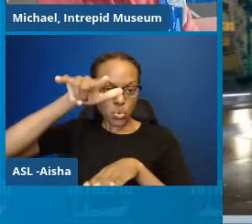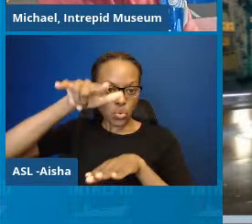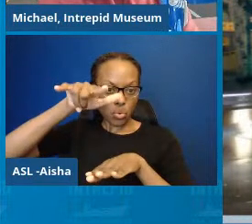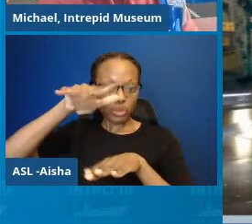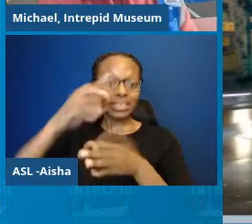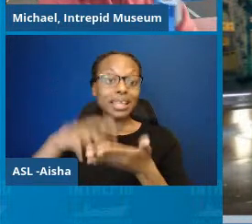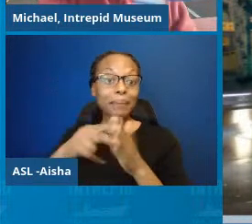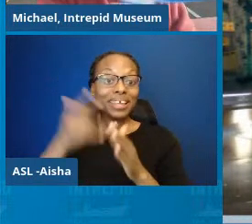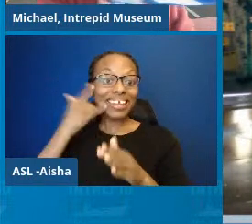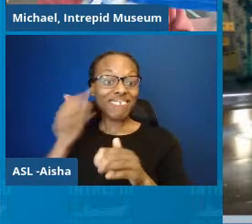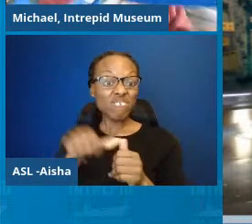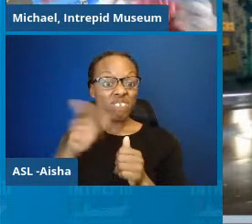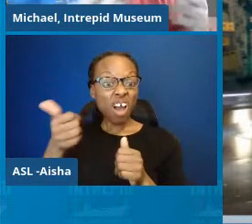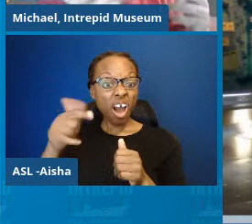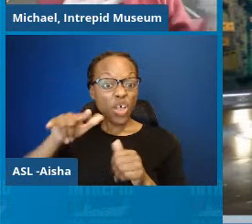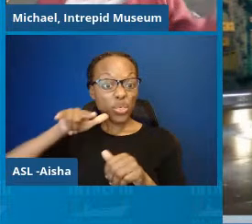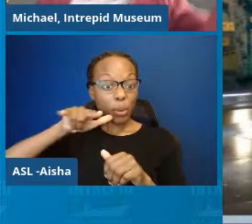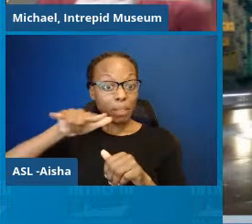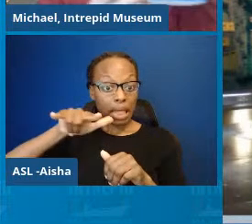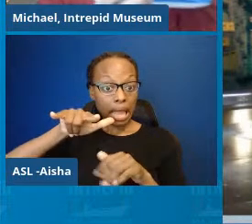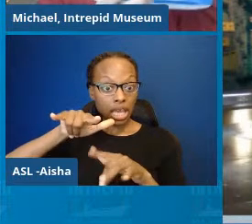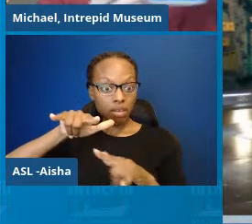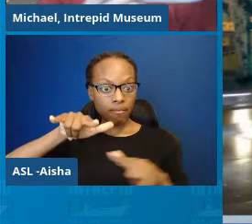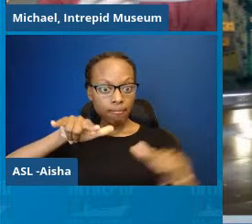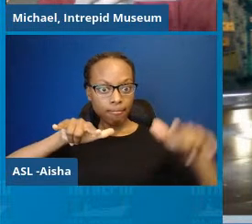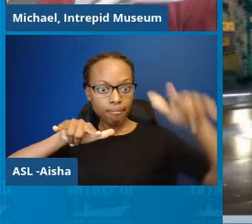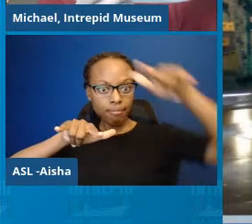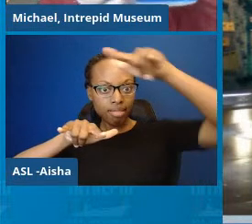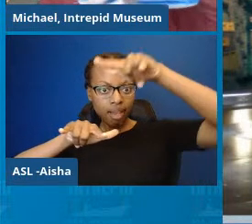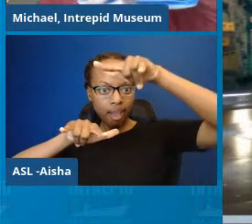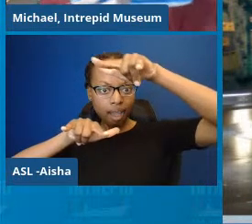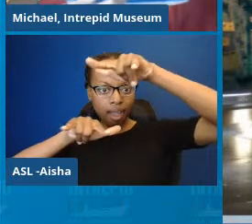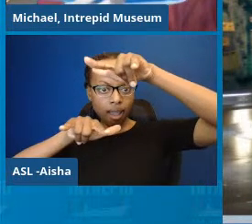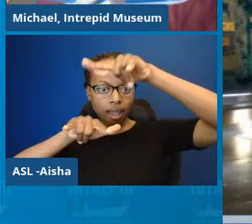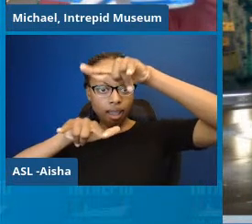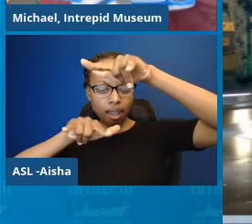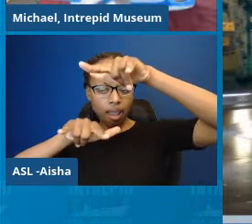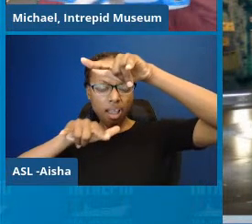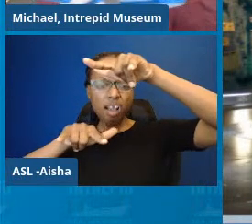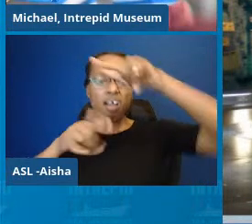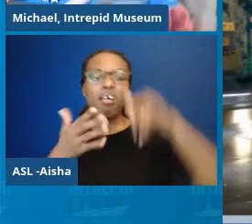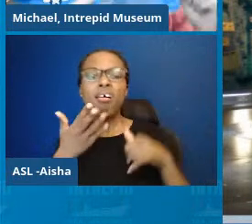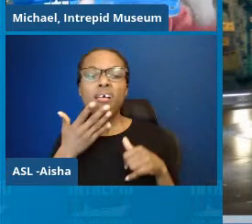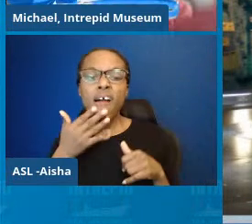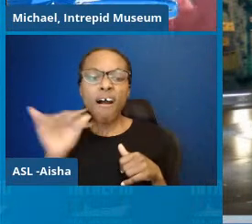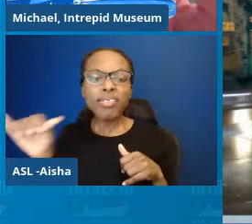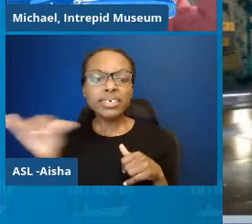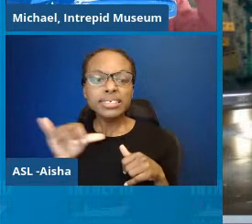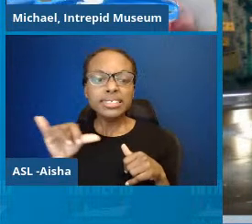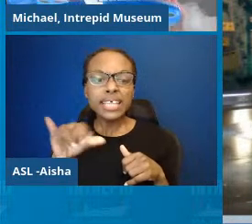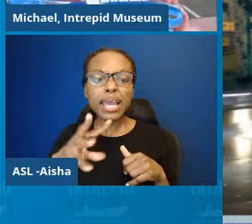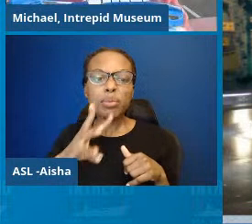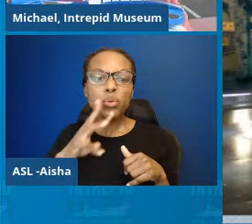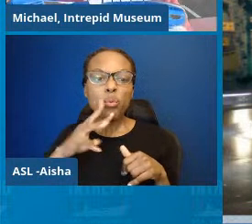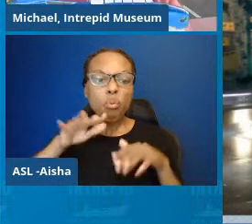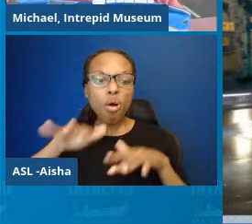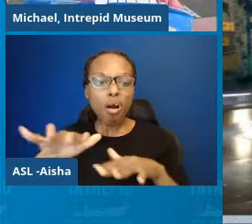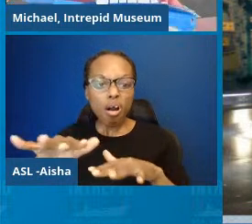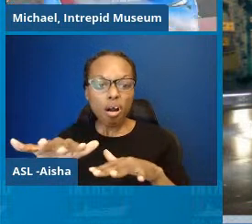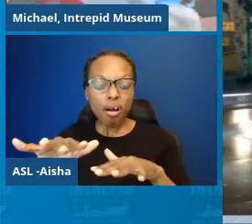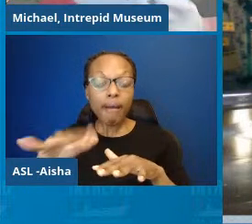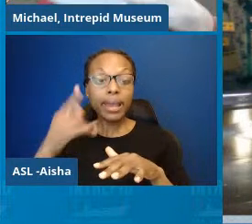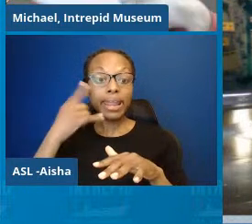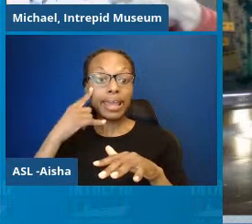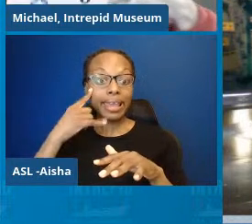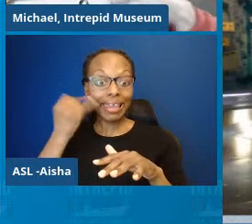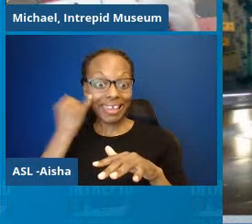the ocean, right? If you're flying side by side, it's going to blend in with the blue in the sky.